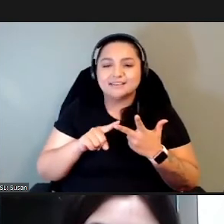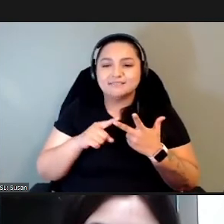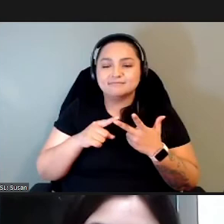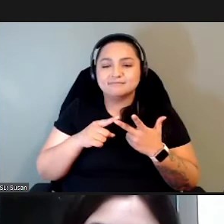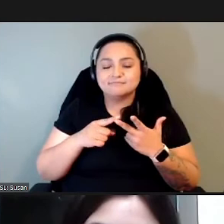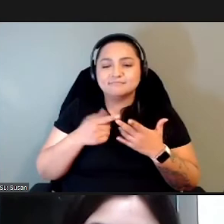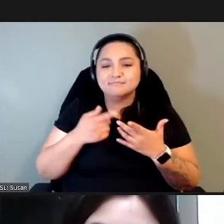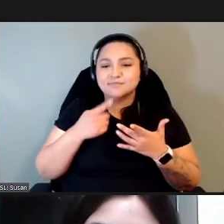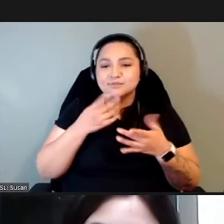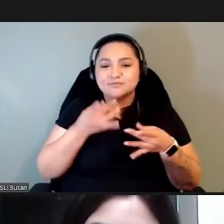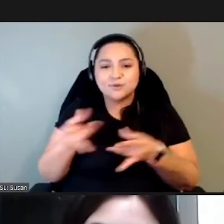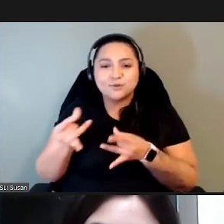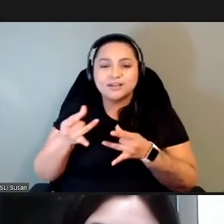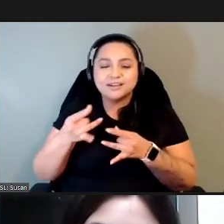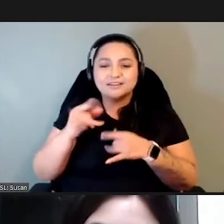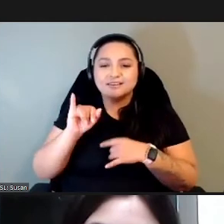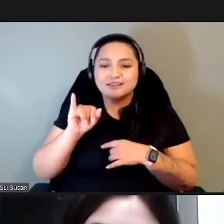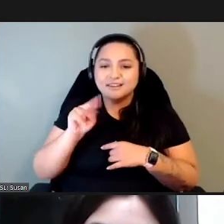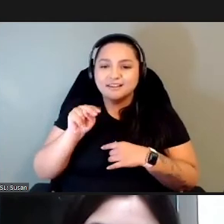and schools of thought.